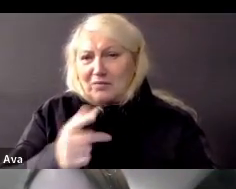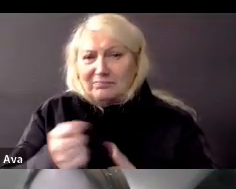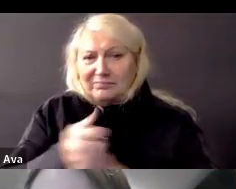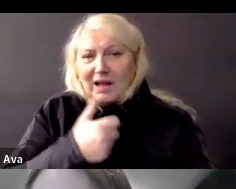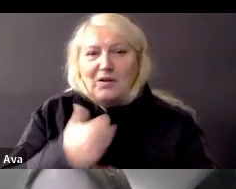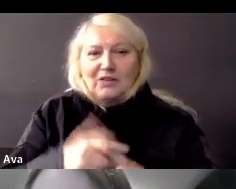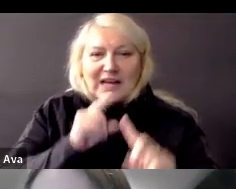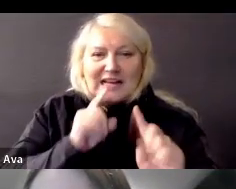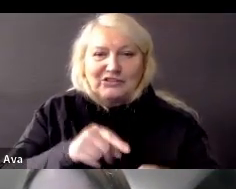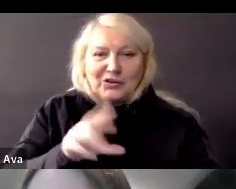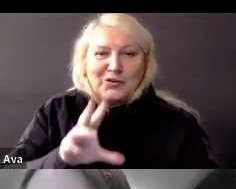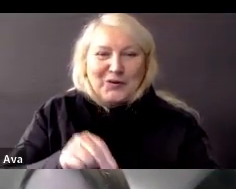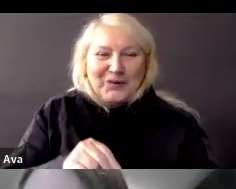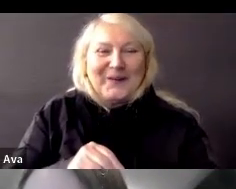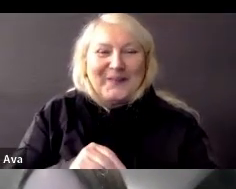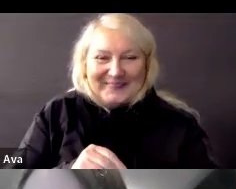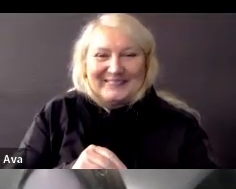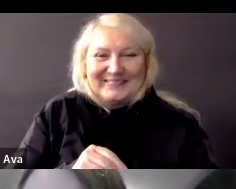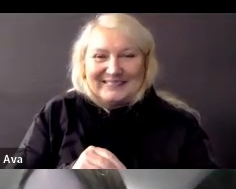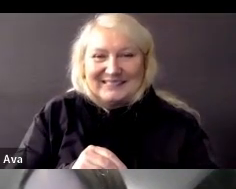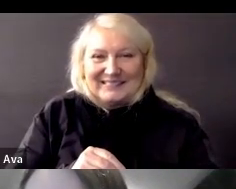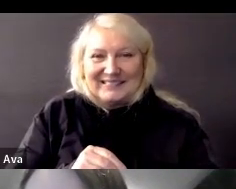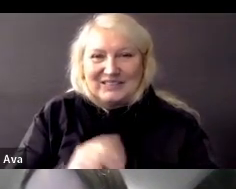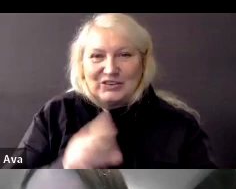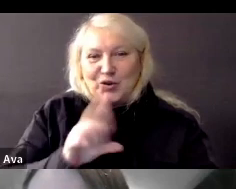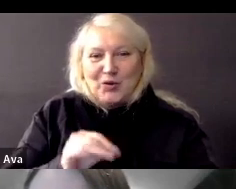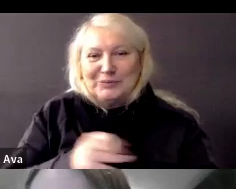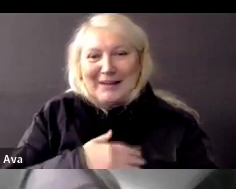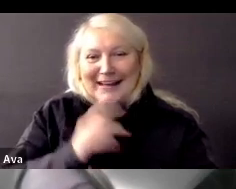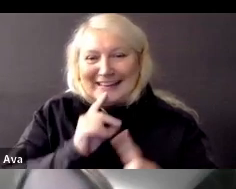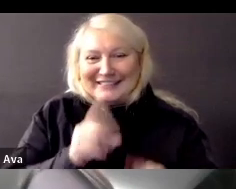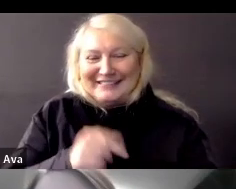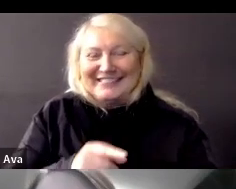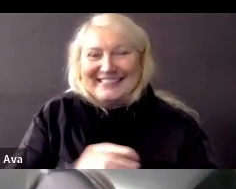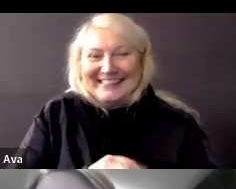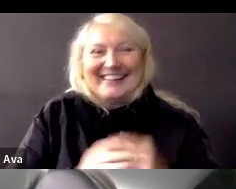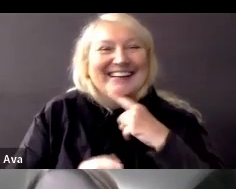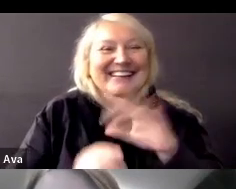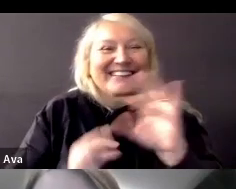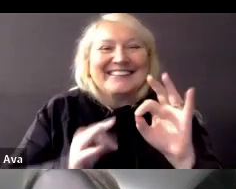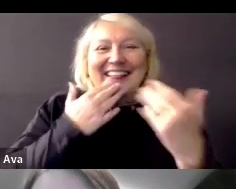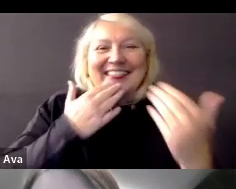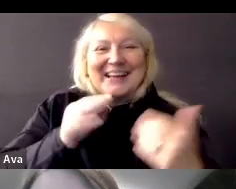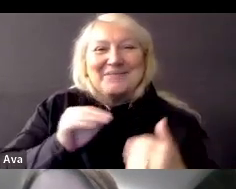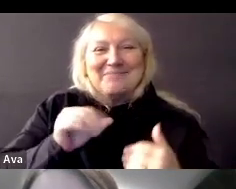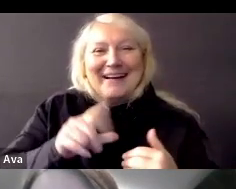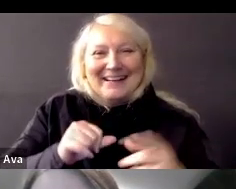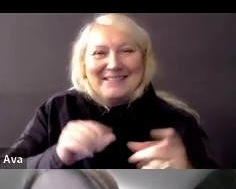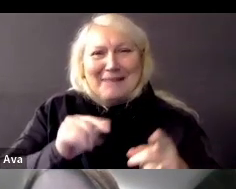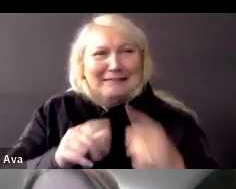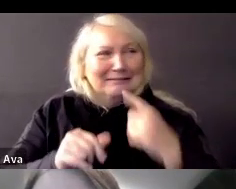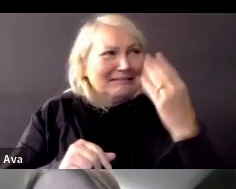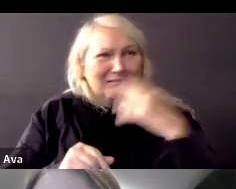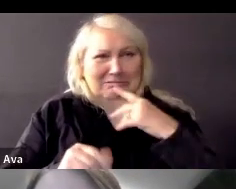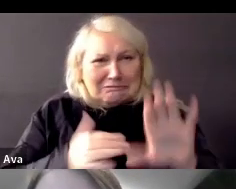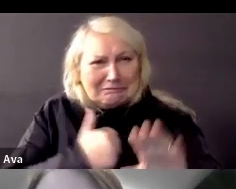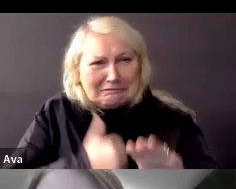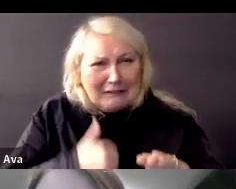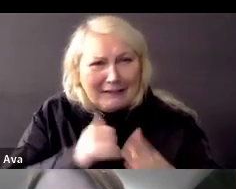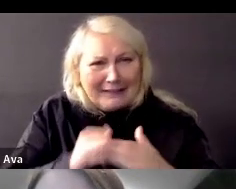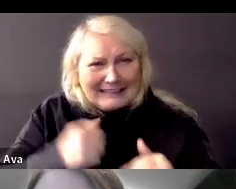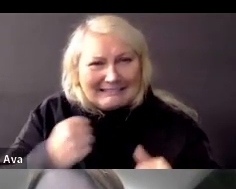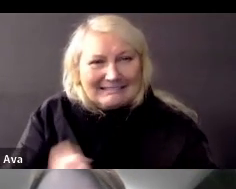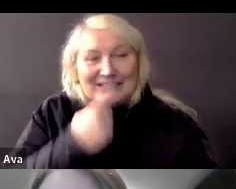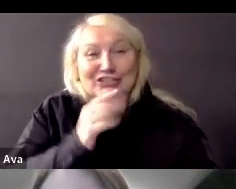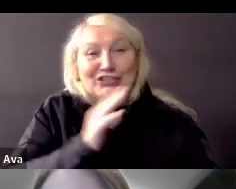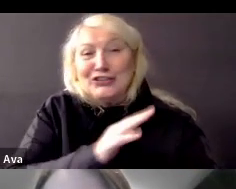no, yeah, no is my answer. Thank you, Mala. Thank you for sharing. Sorry about that it